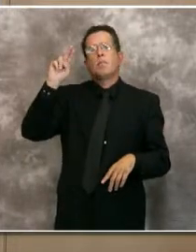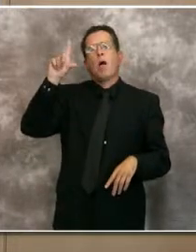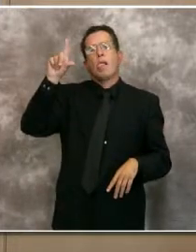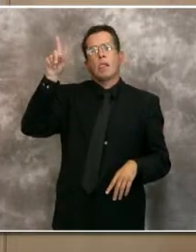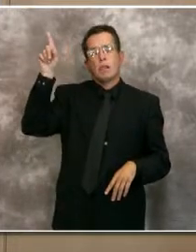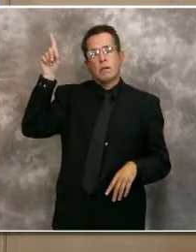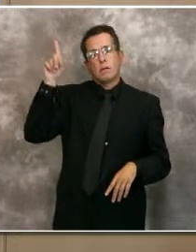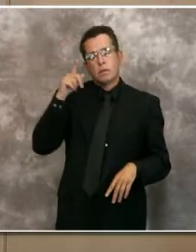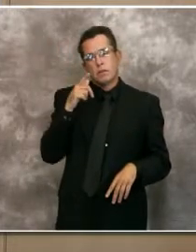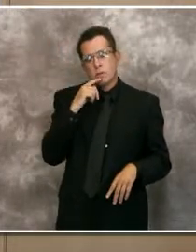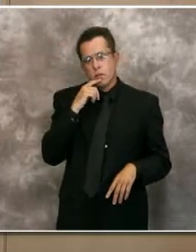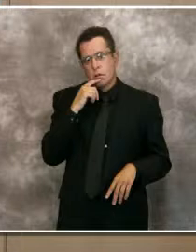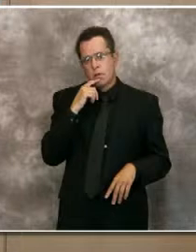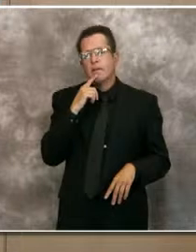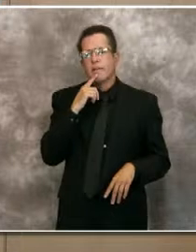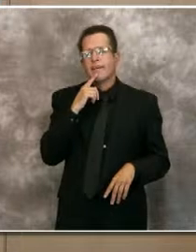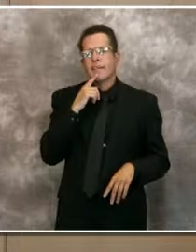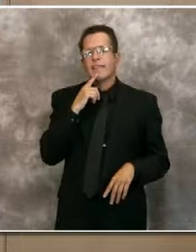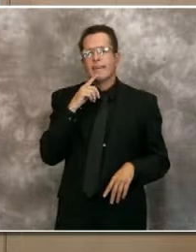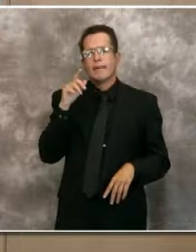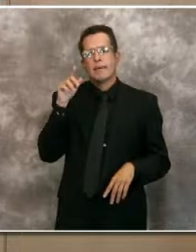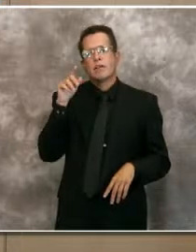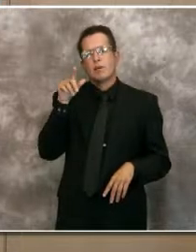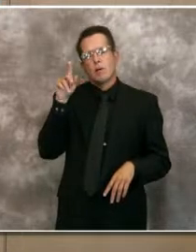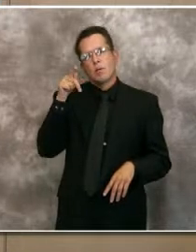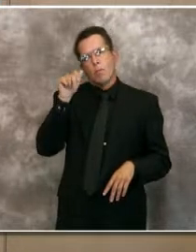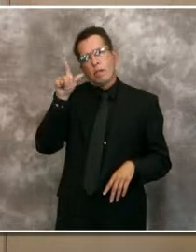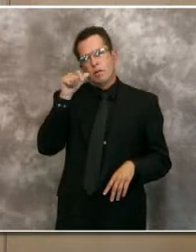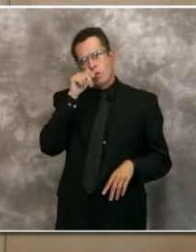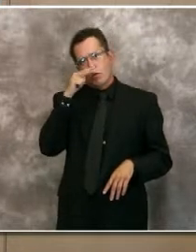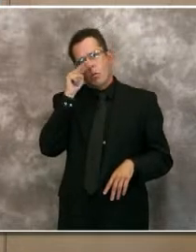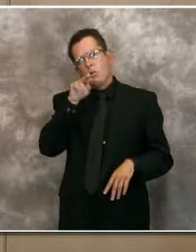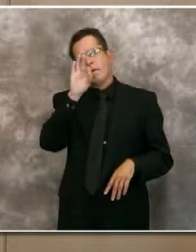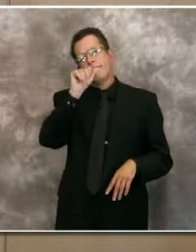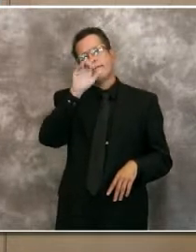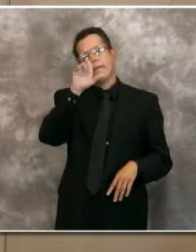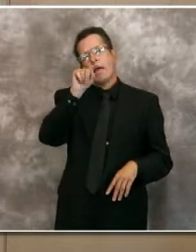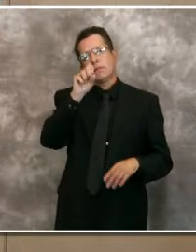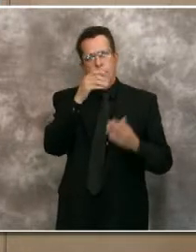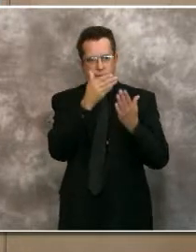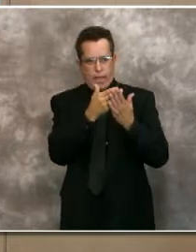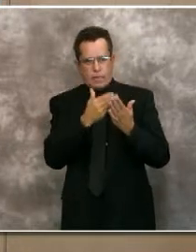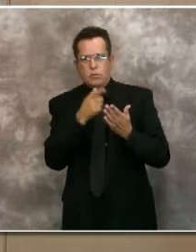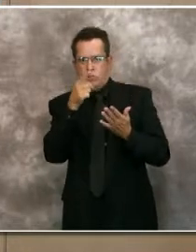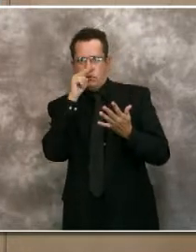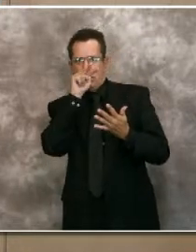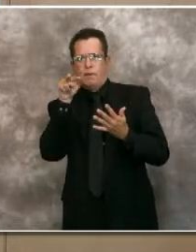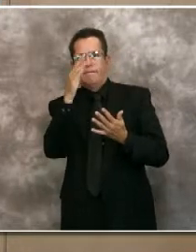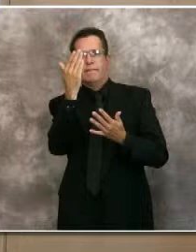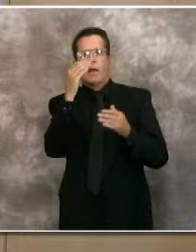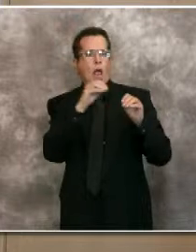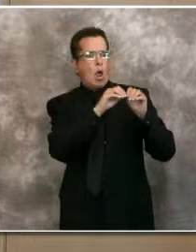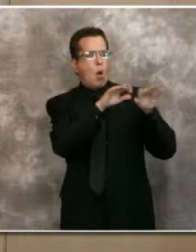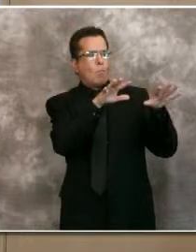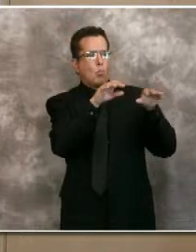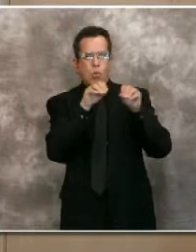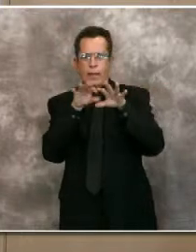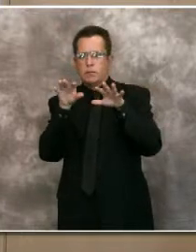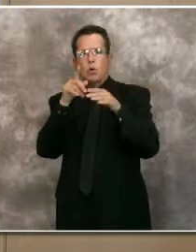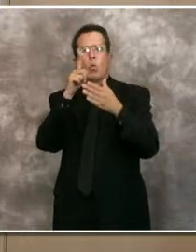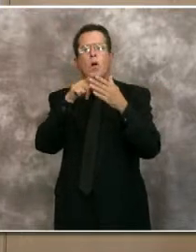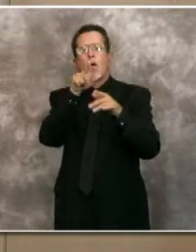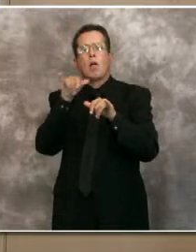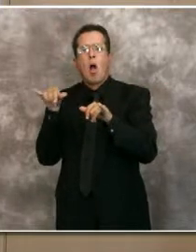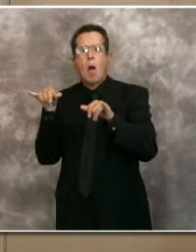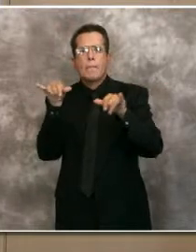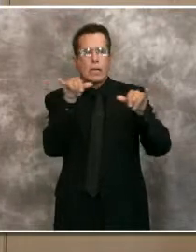Pardon? Sorry. As you look at the facts in the 15 community outbreaks that you've seen so far, what are some of the common exposure